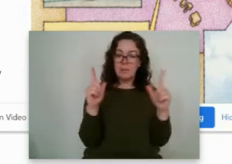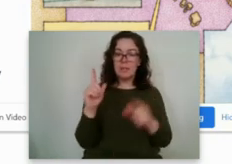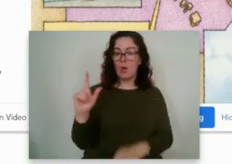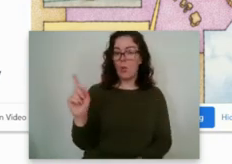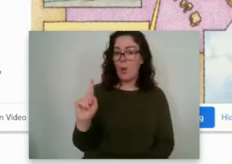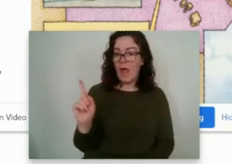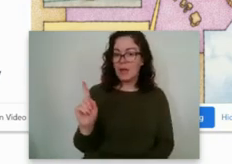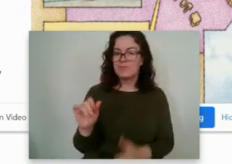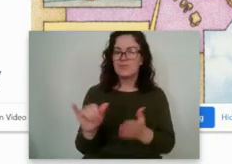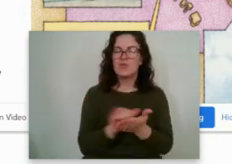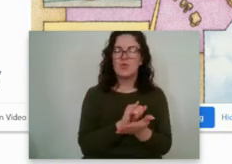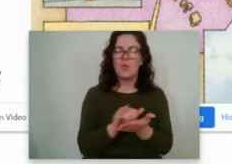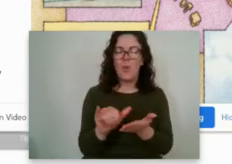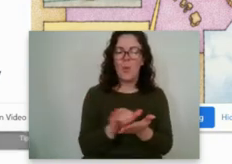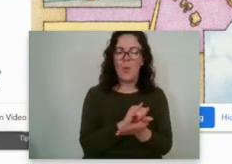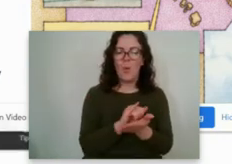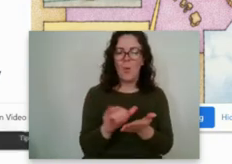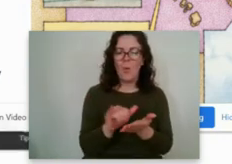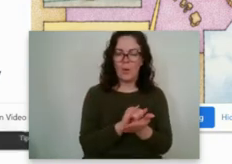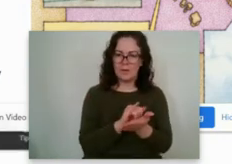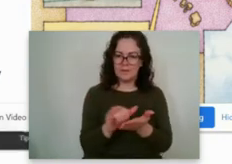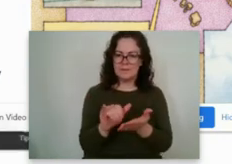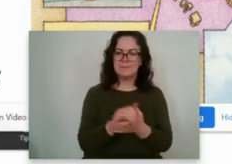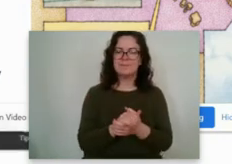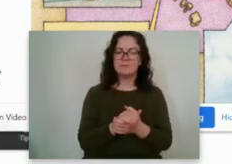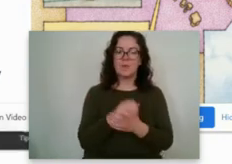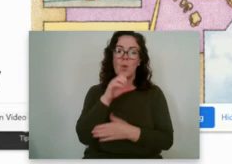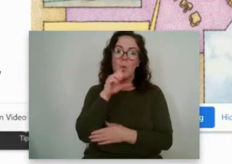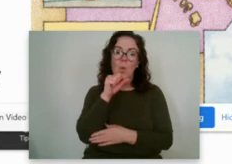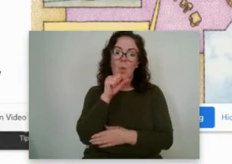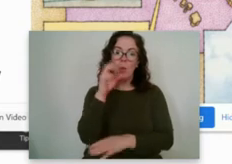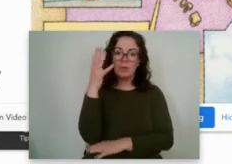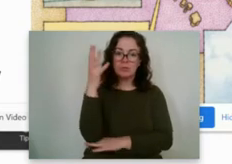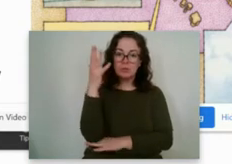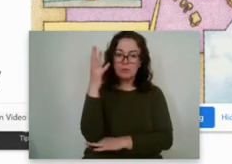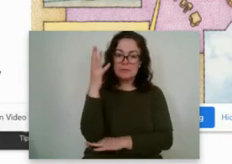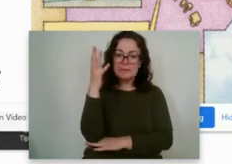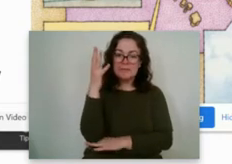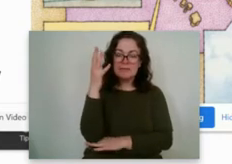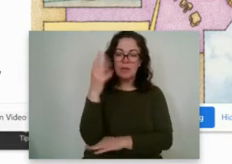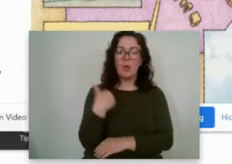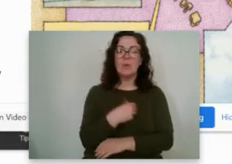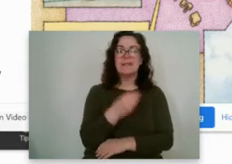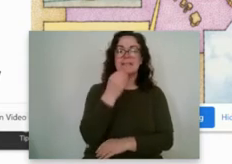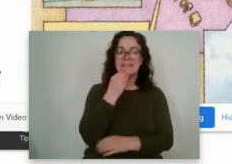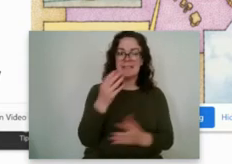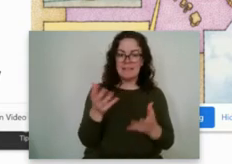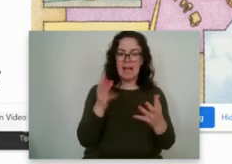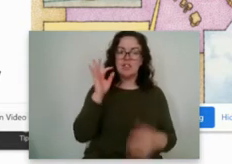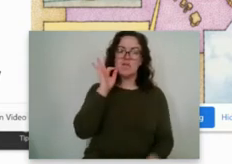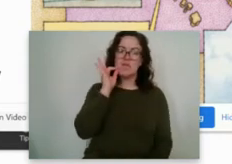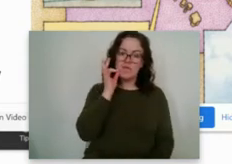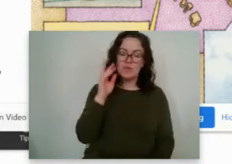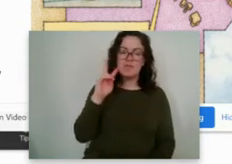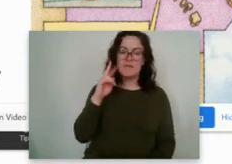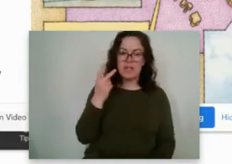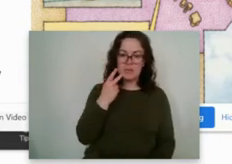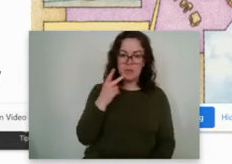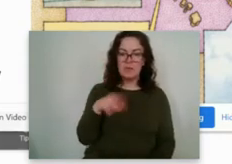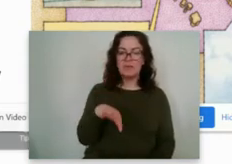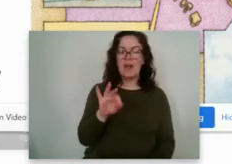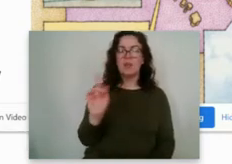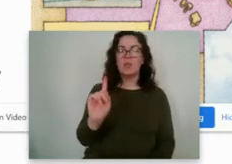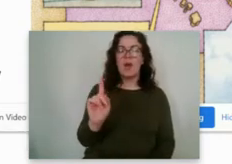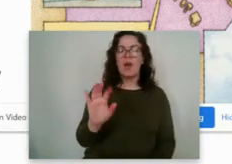Island, New York, which is right here. Orange trees. We eat lots of fruits and vegetables, so we're going to find that here